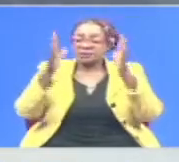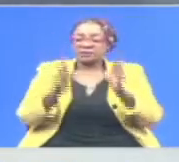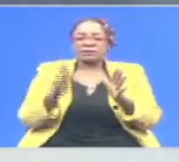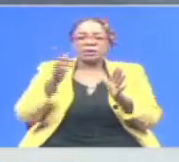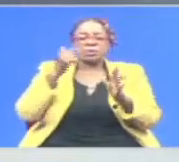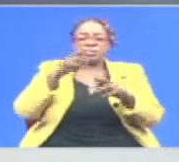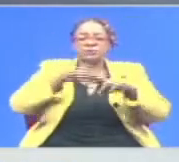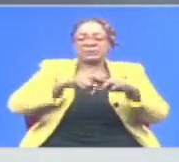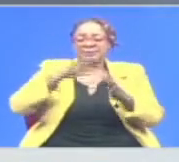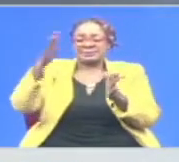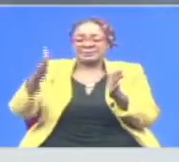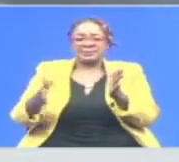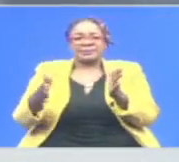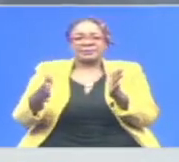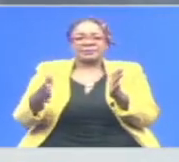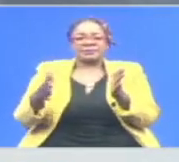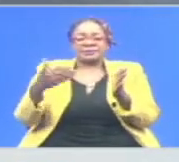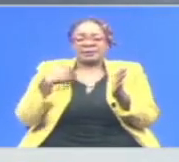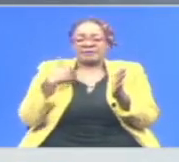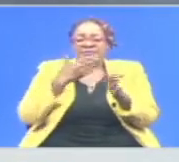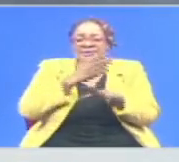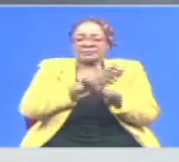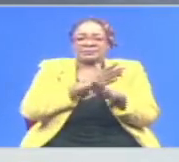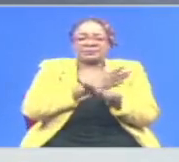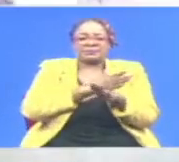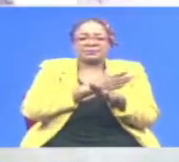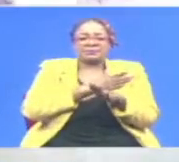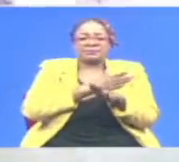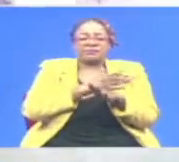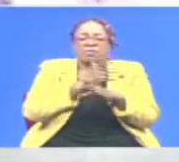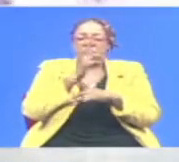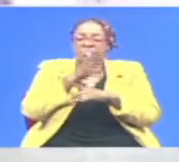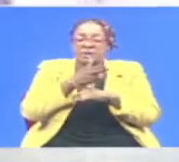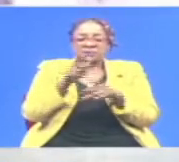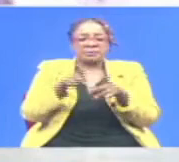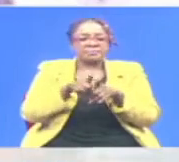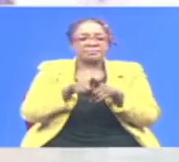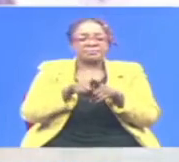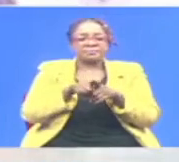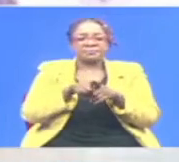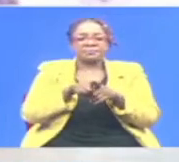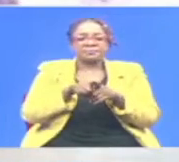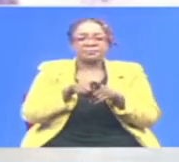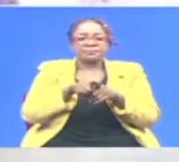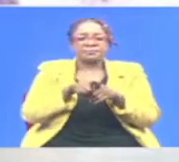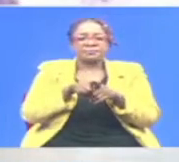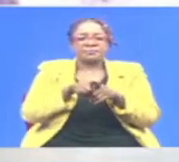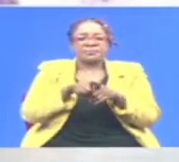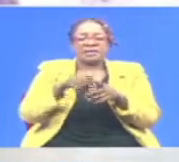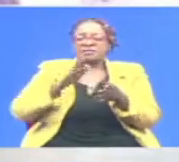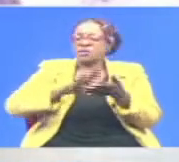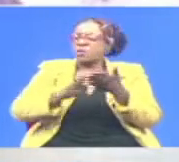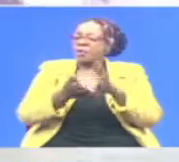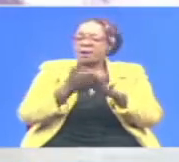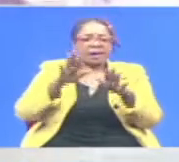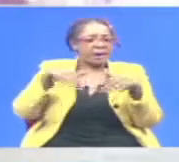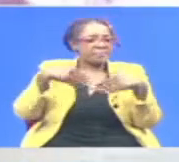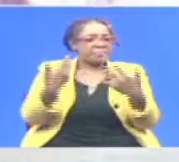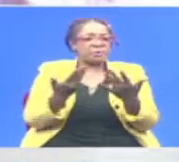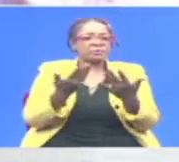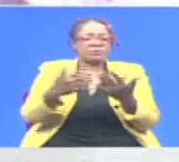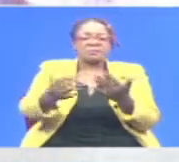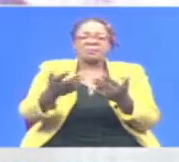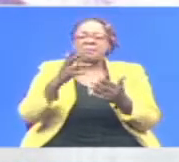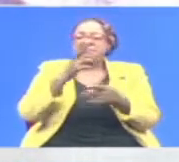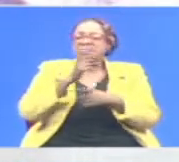kando yake akipata jeraha la risasi. It's no longer about banditry, it has gone to